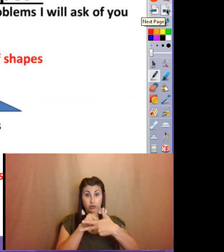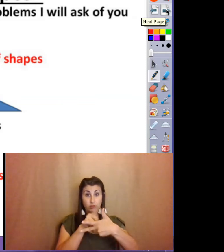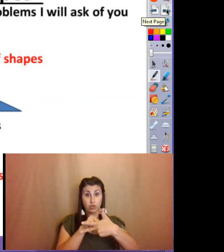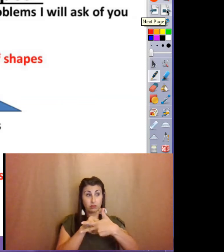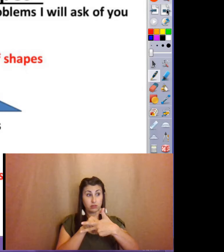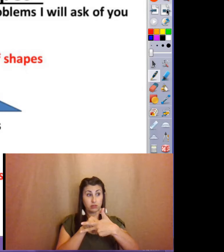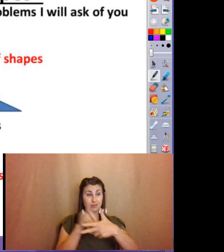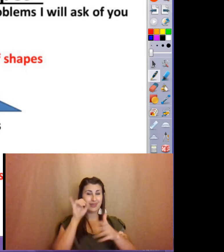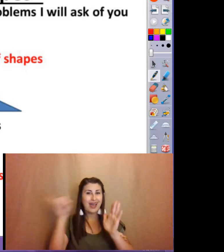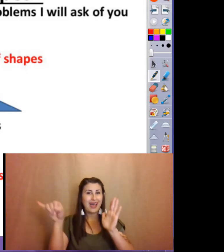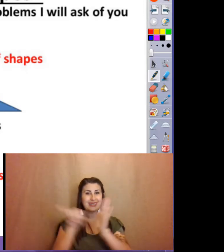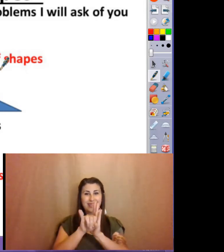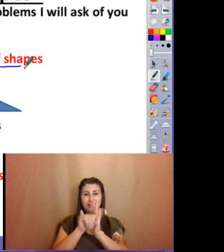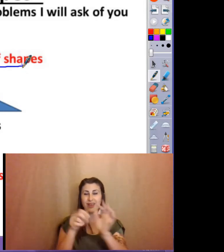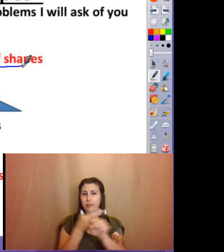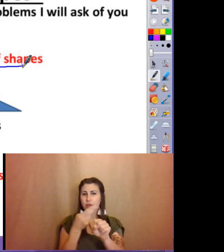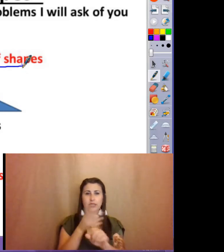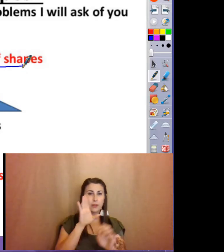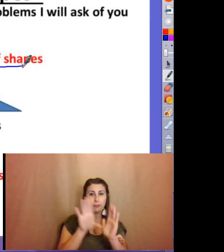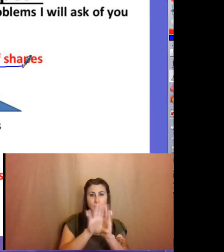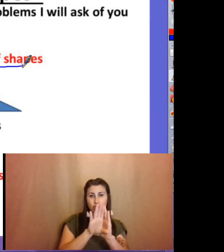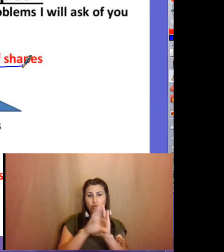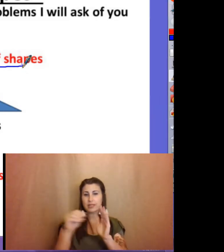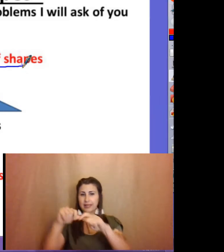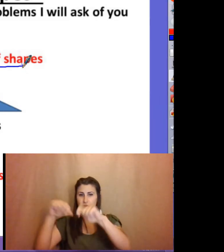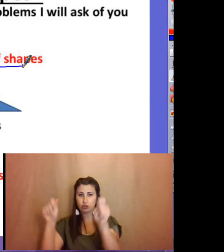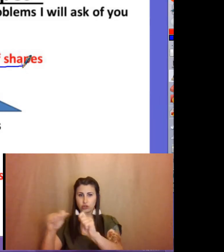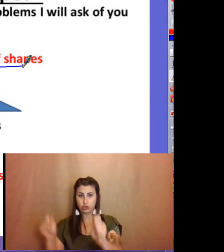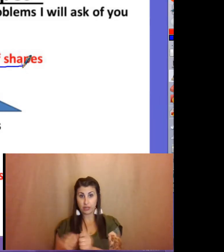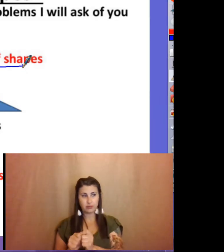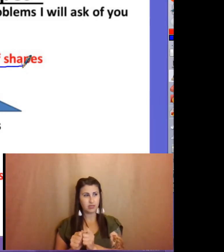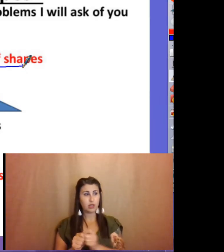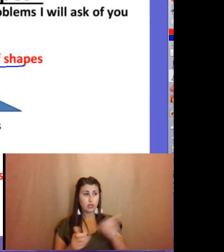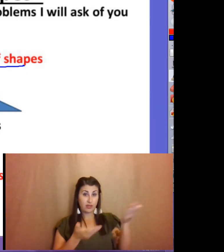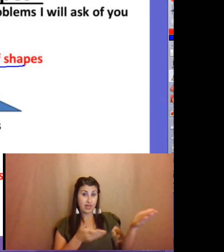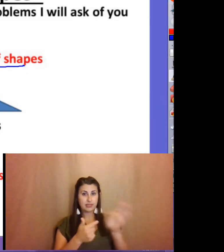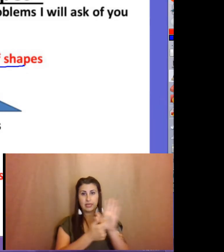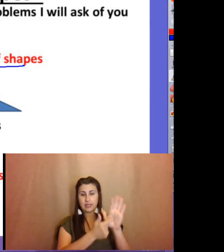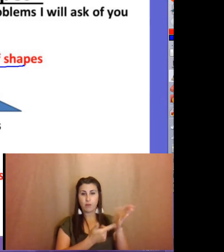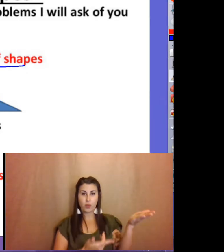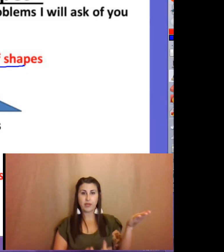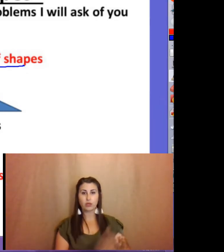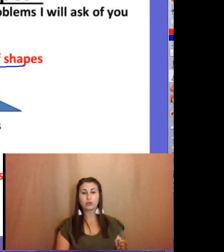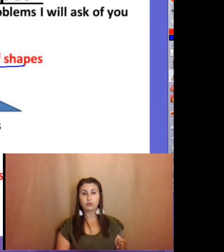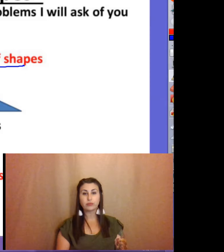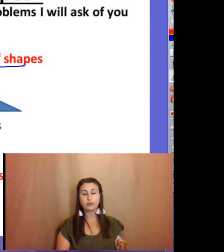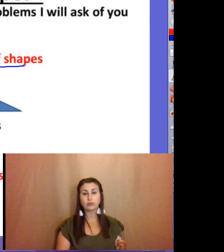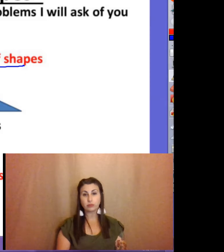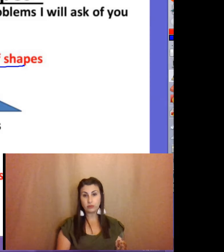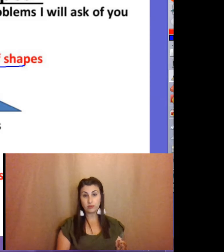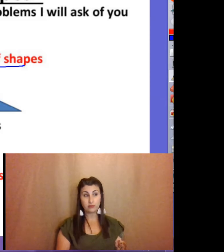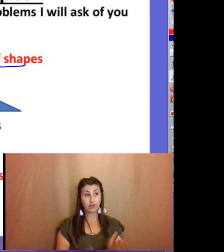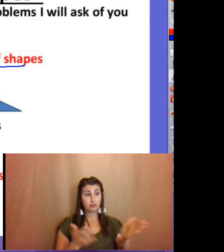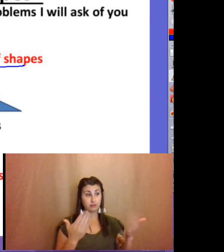The first one is to identify them using pictures and shapes. All right, so here's an example right here. All